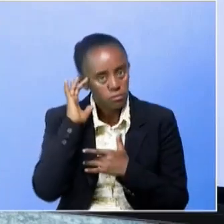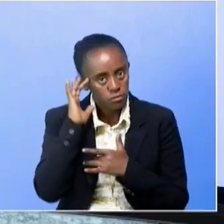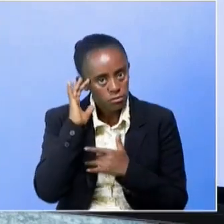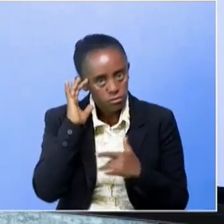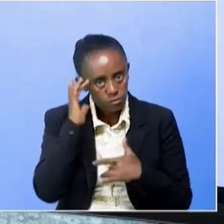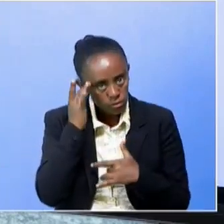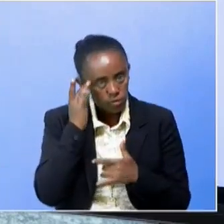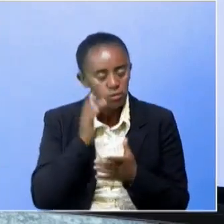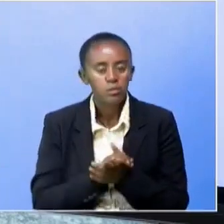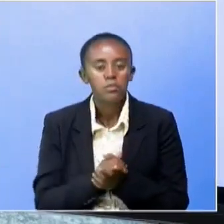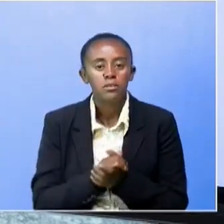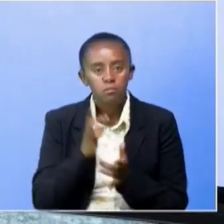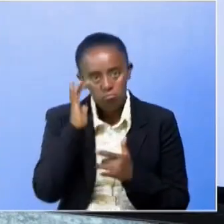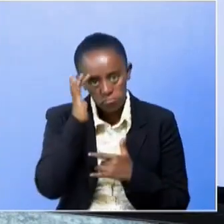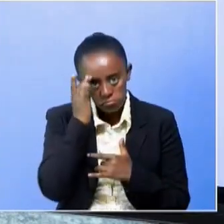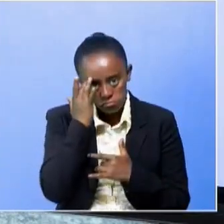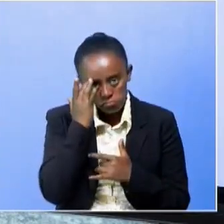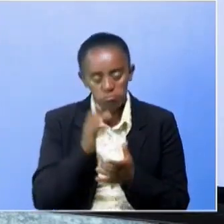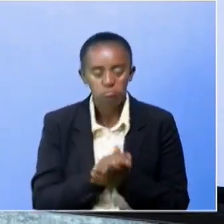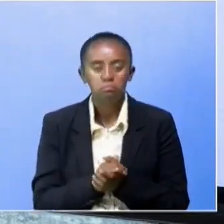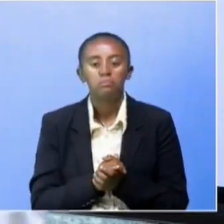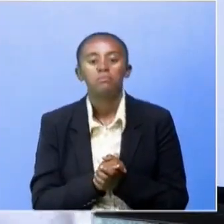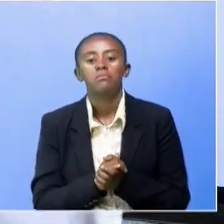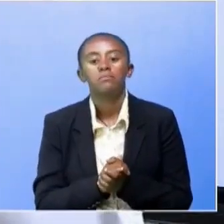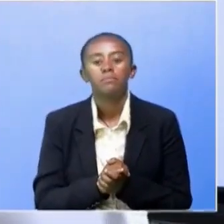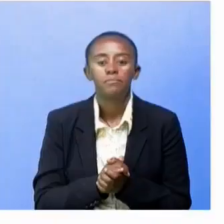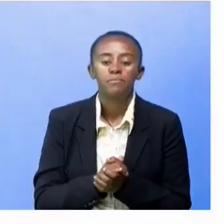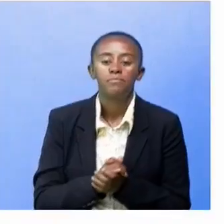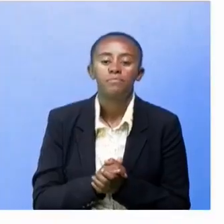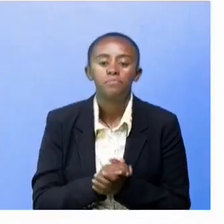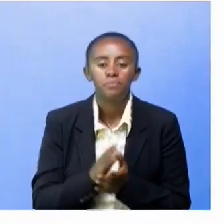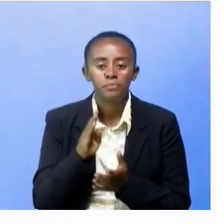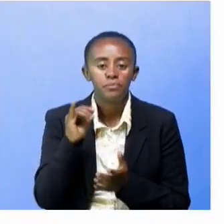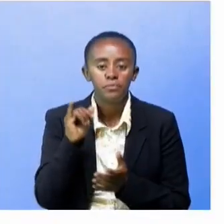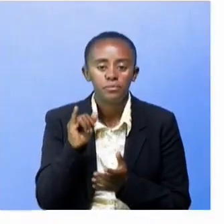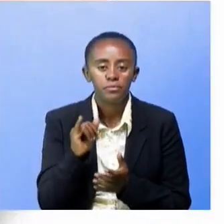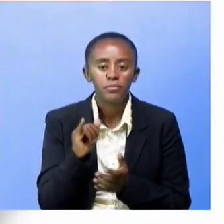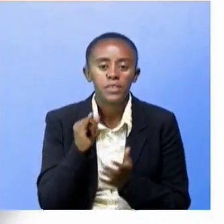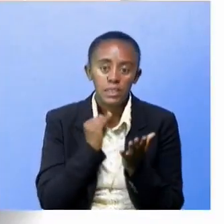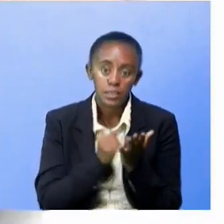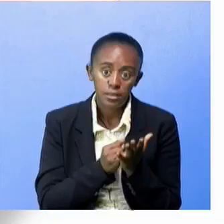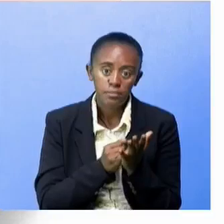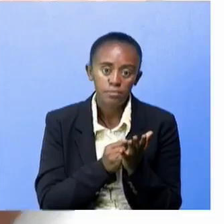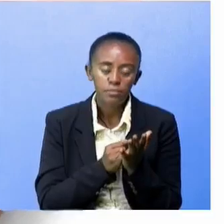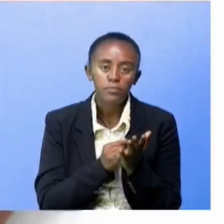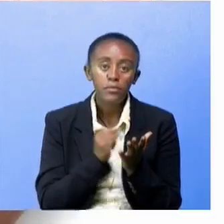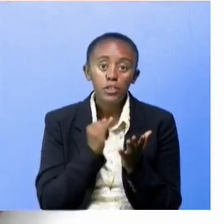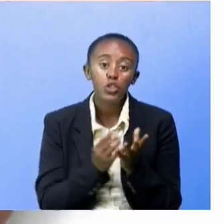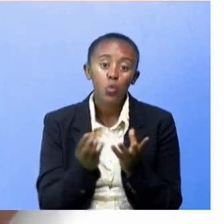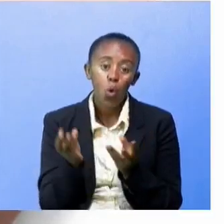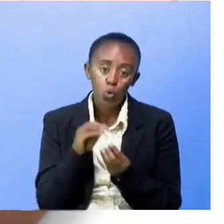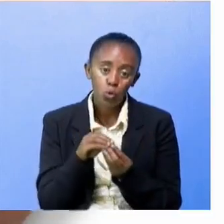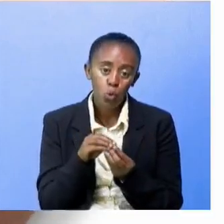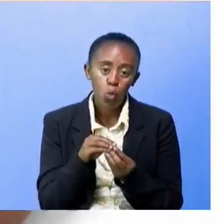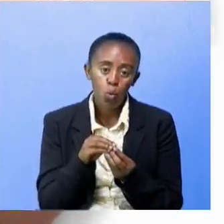it into a sentence by saying it also